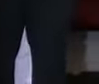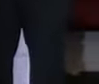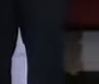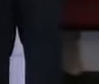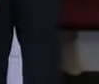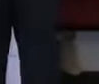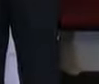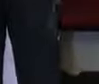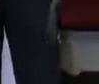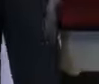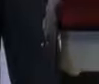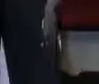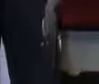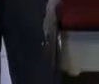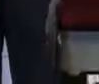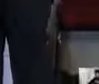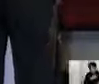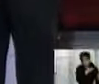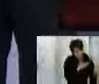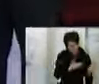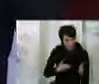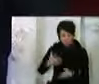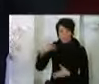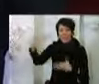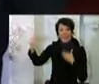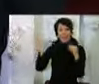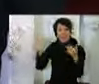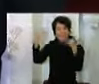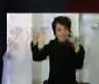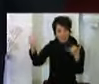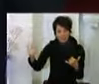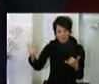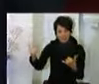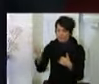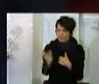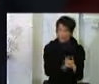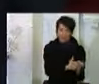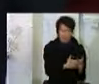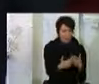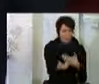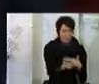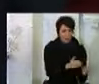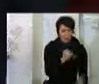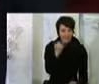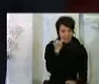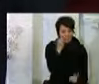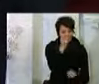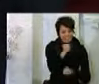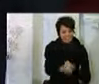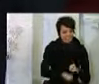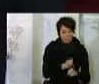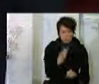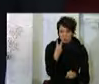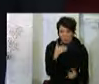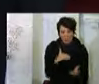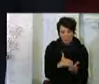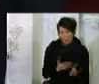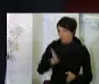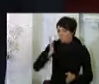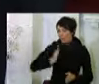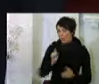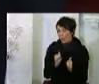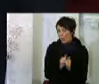So friends, as we prepare to leave this place today, regardless of whether it is 2,000 years ago and